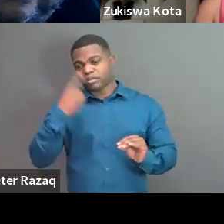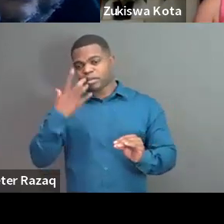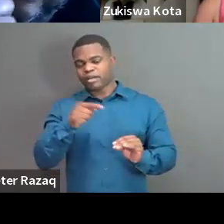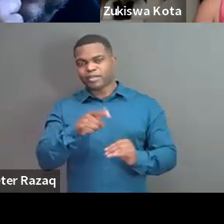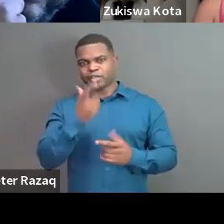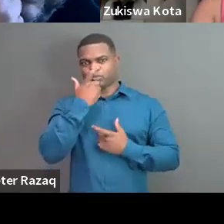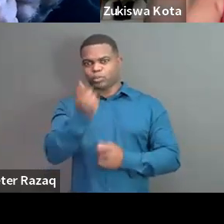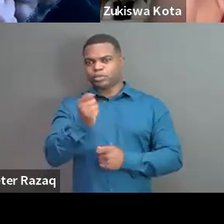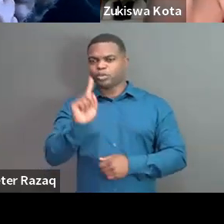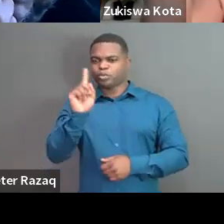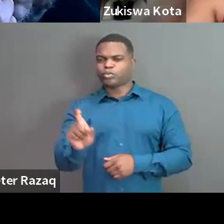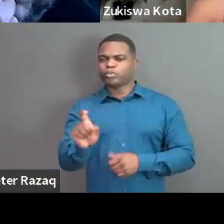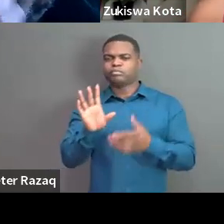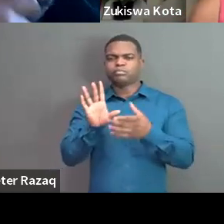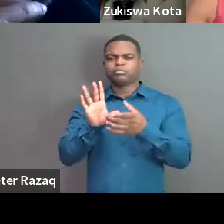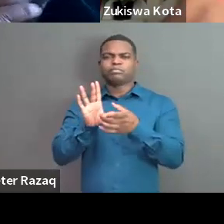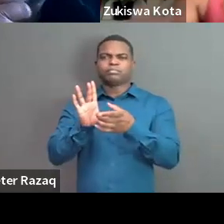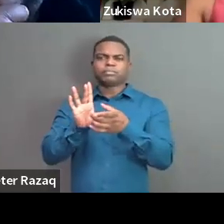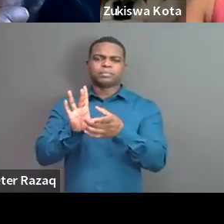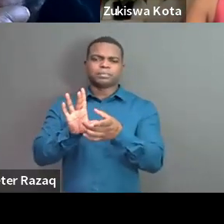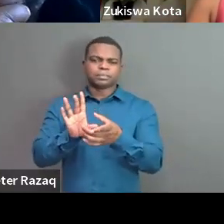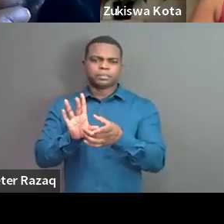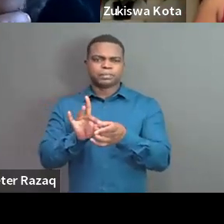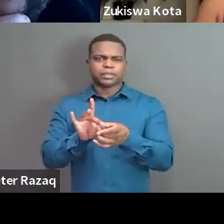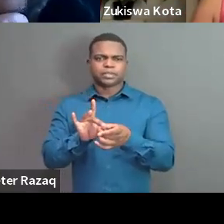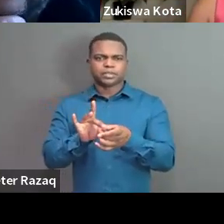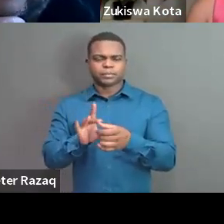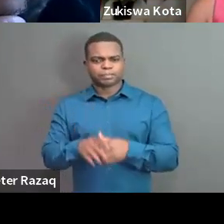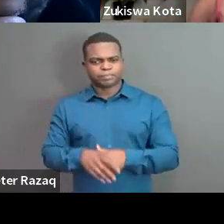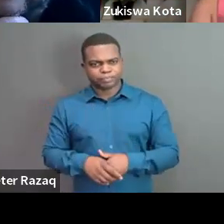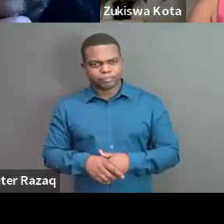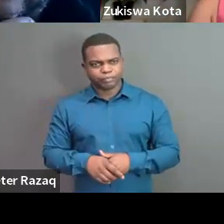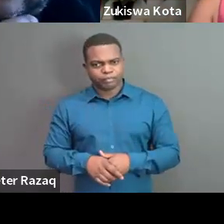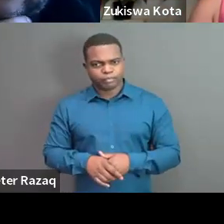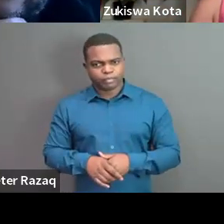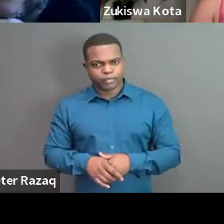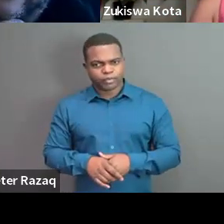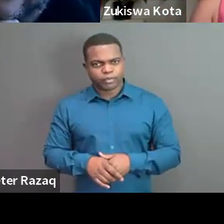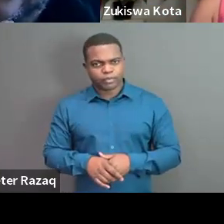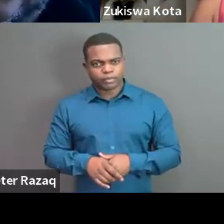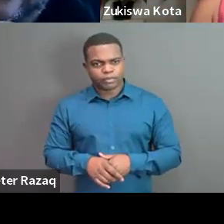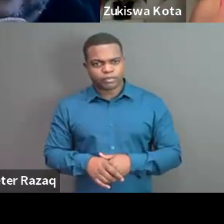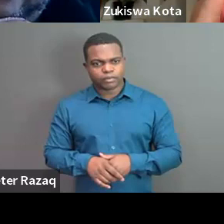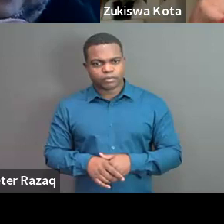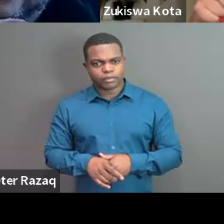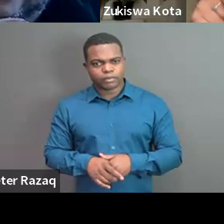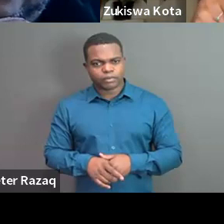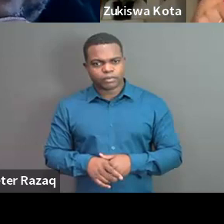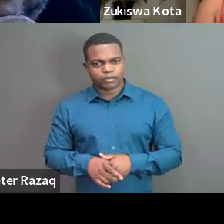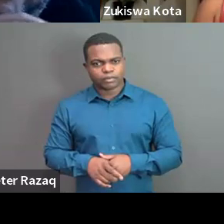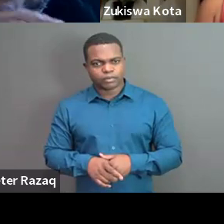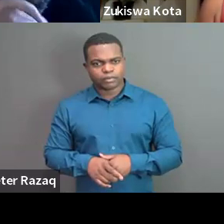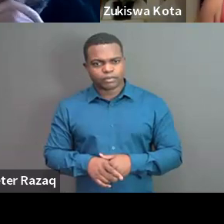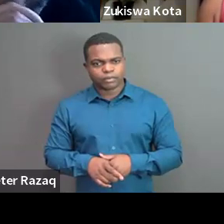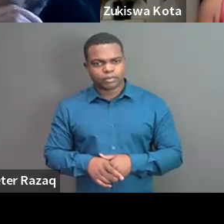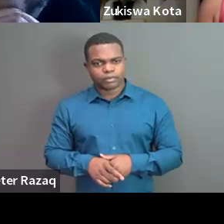think we can go with raising your hand up physically so we can all get a little bit of exercise. But whichever panelist raises their hand up first, I'll try to keep